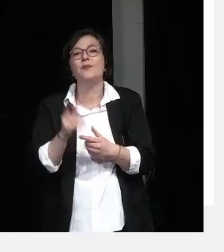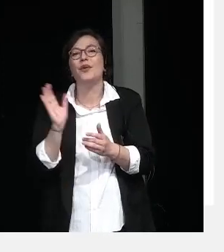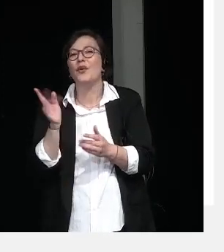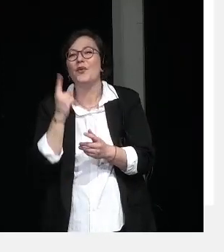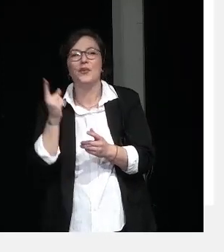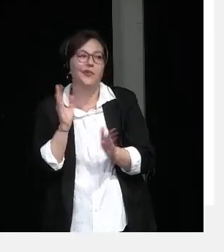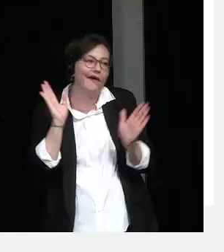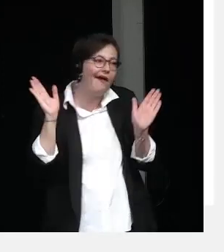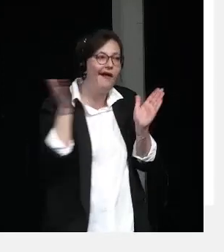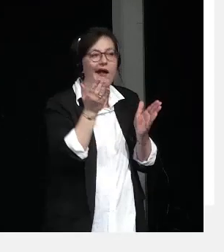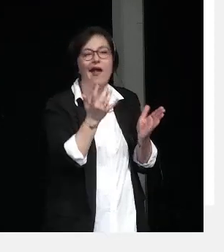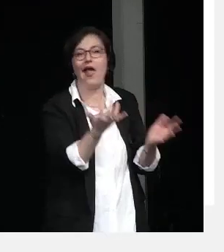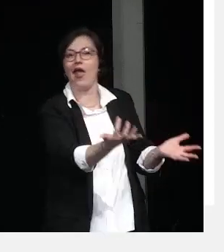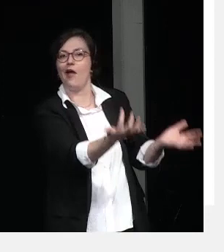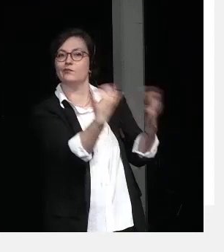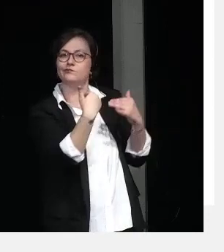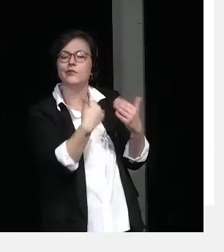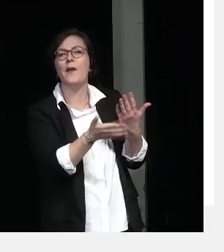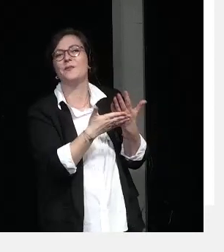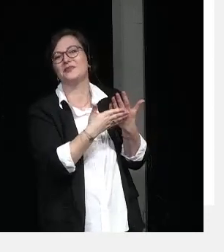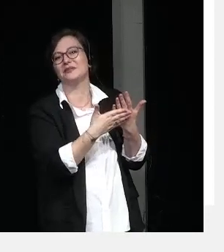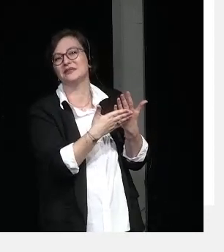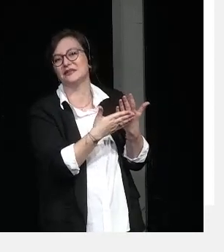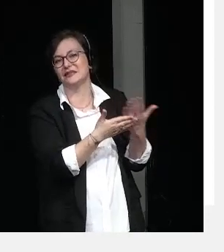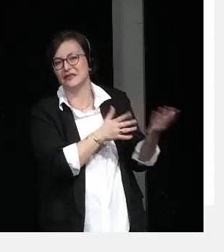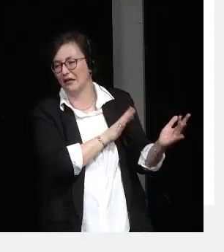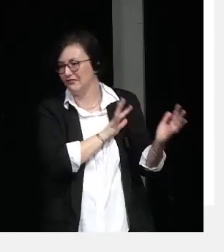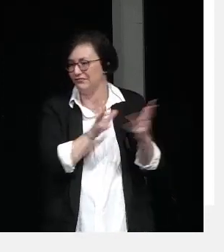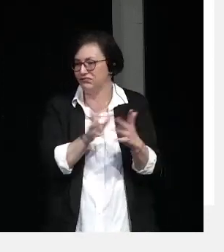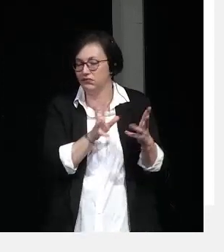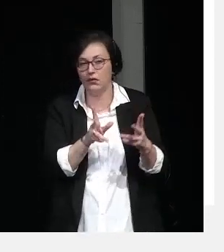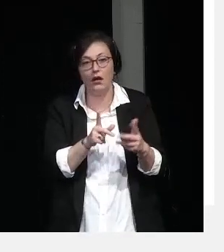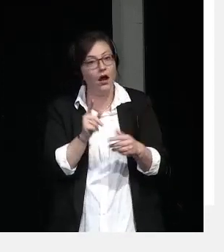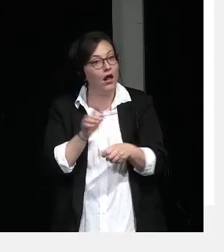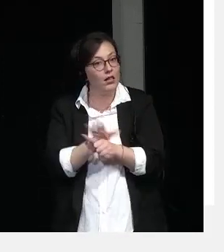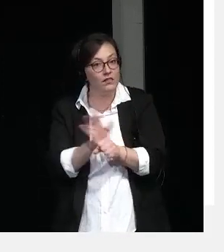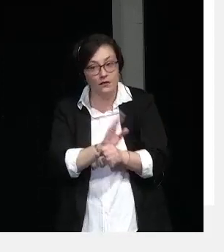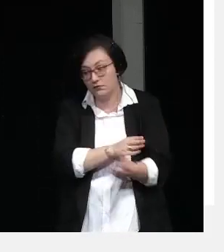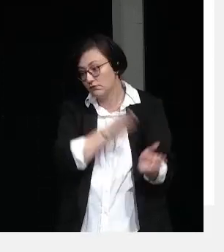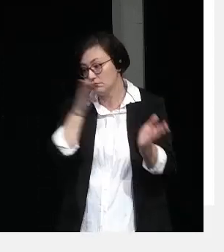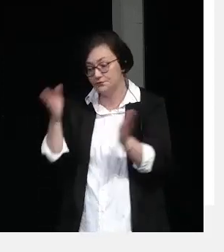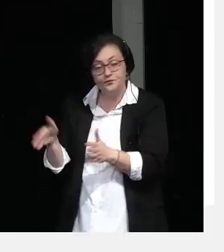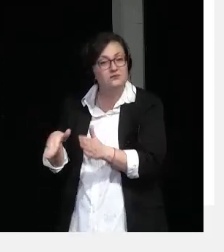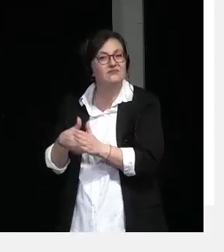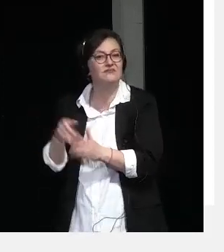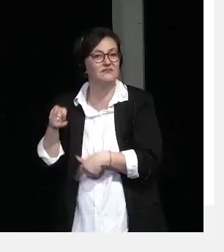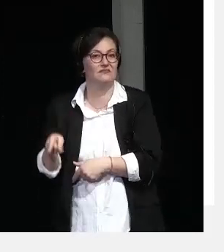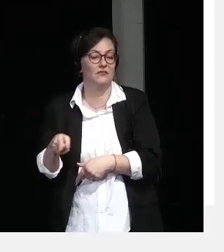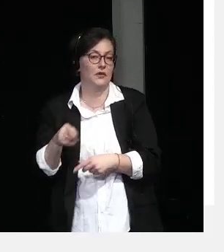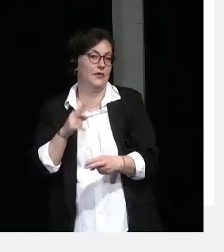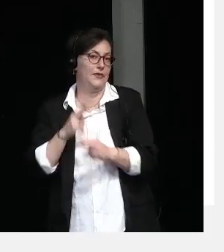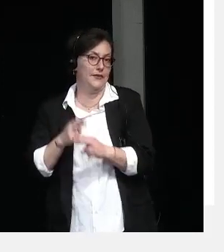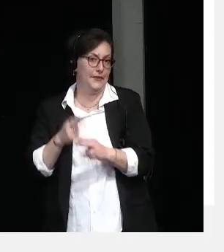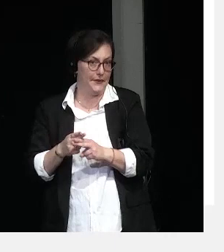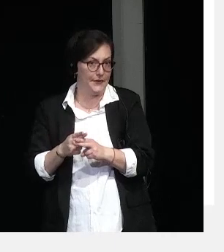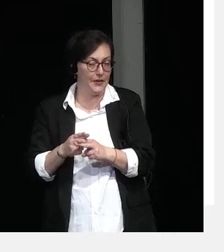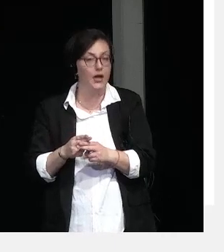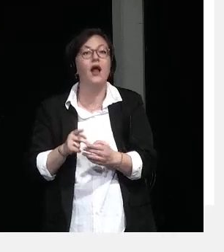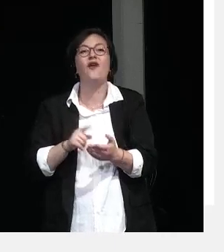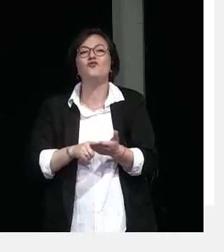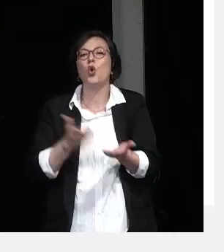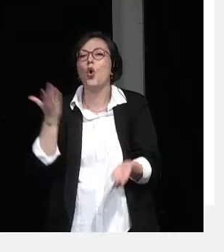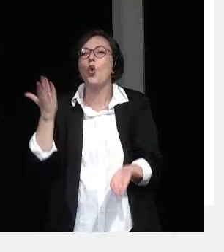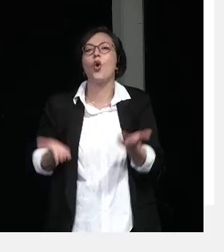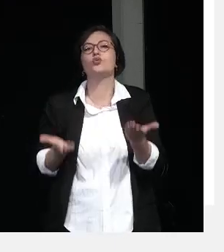dealing with that as well? But I really just think listening and trying to do more, because it is